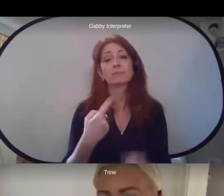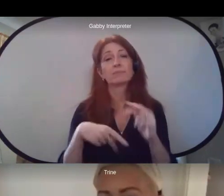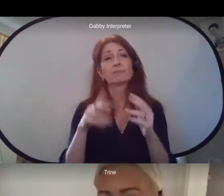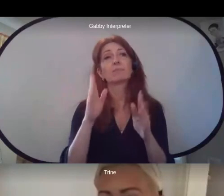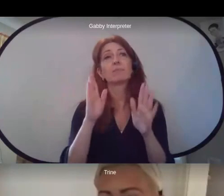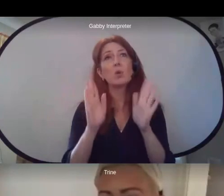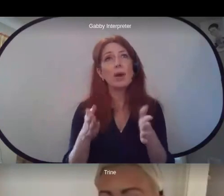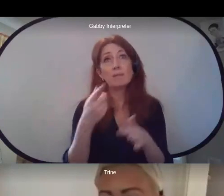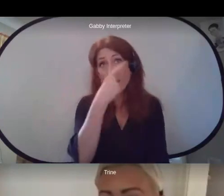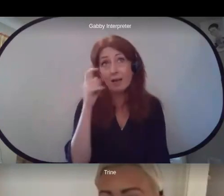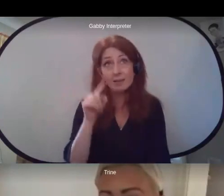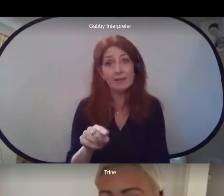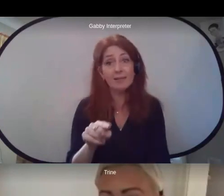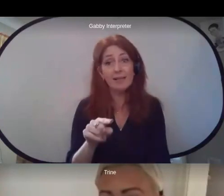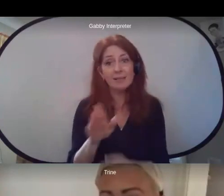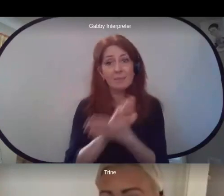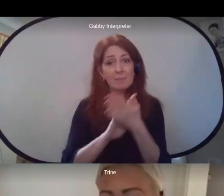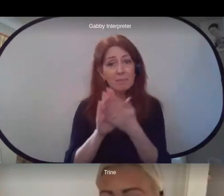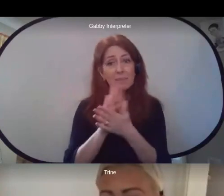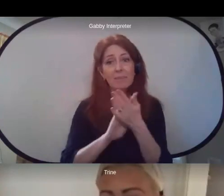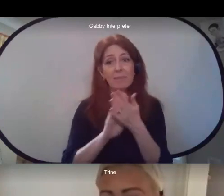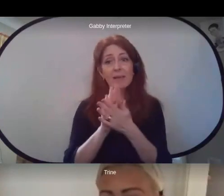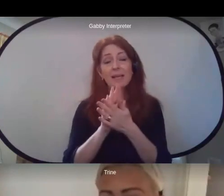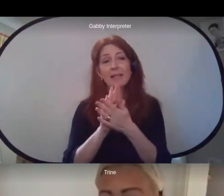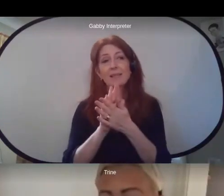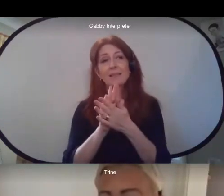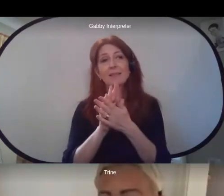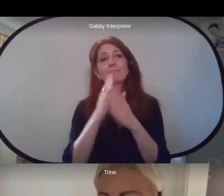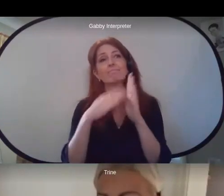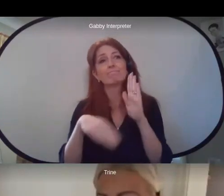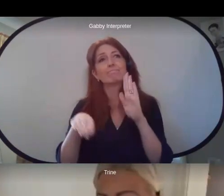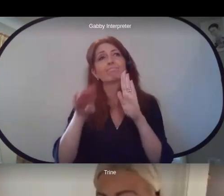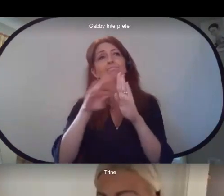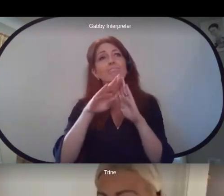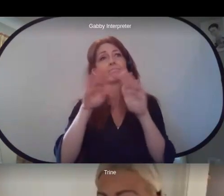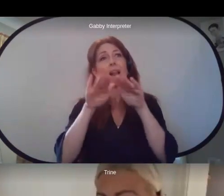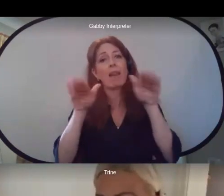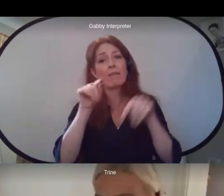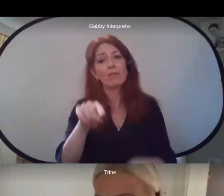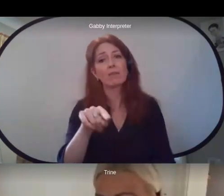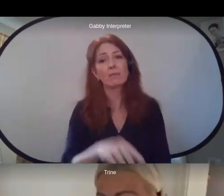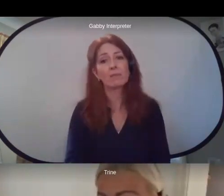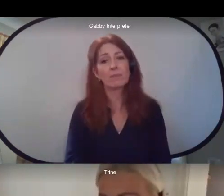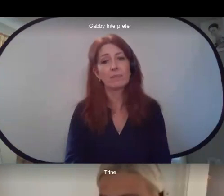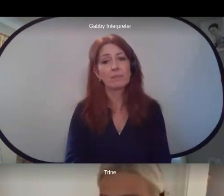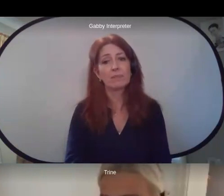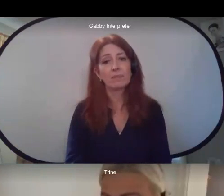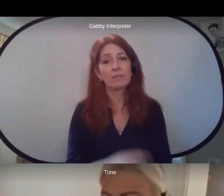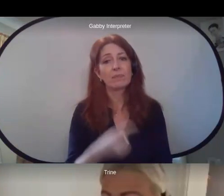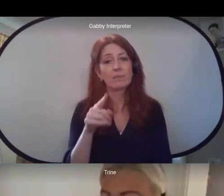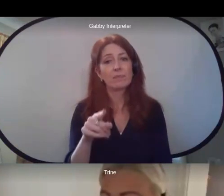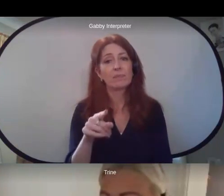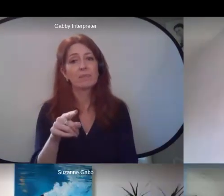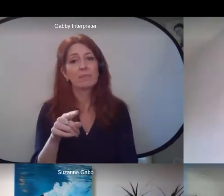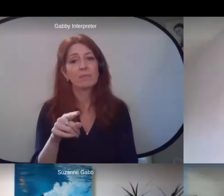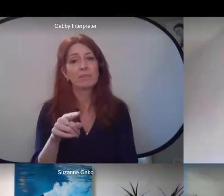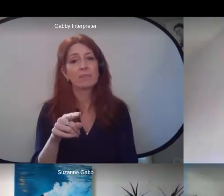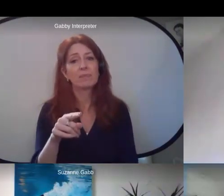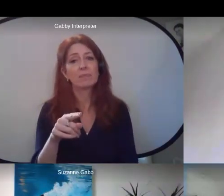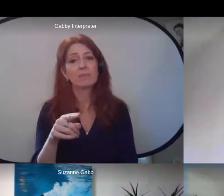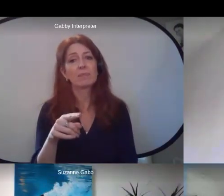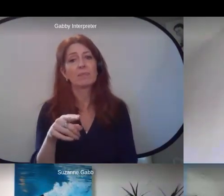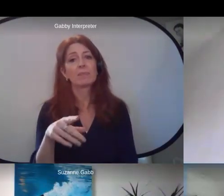understanding that means that you can get to the next stage each time. So that's what we began with. We began with something that would